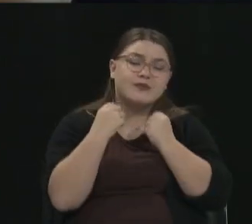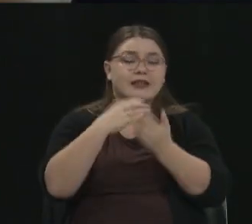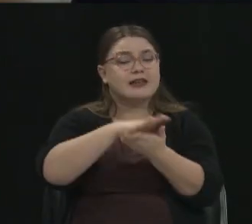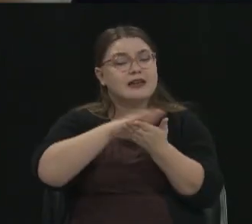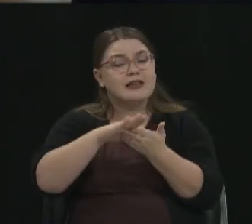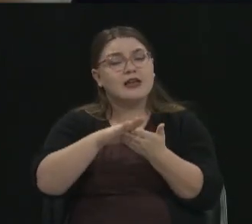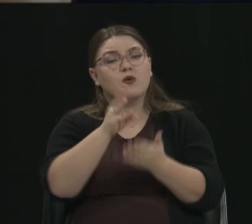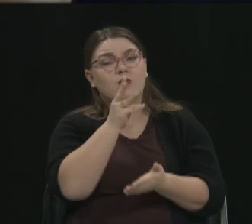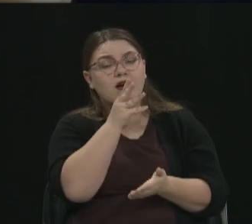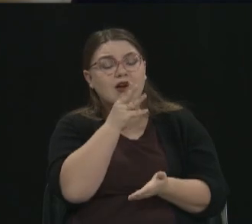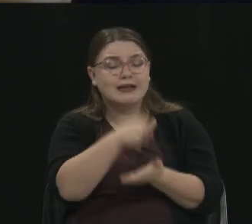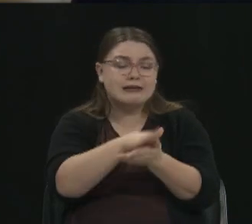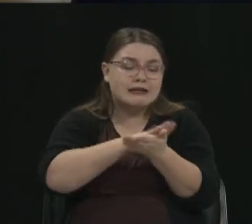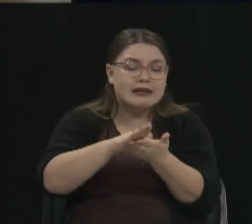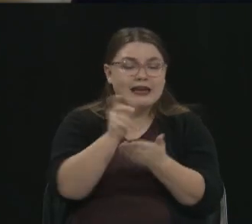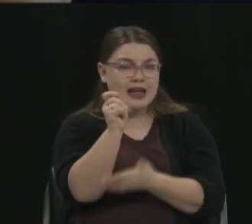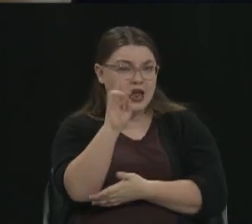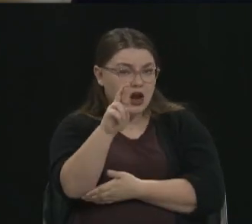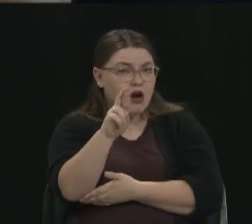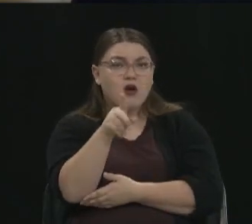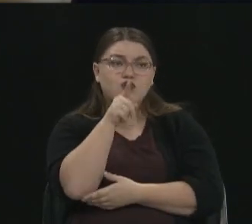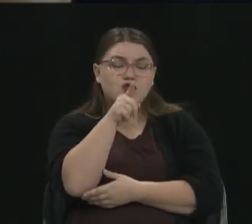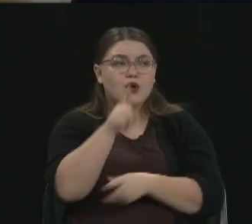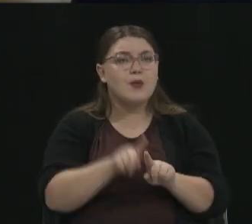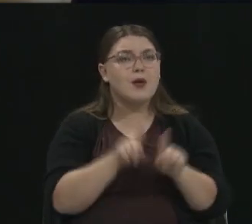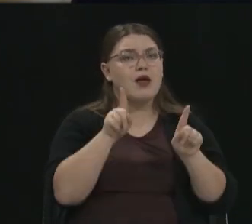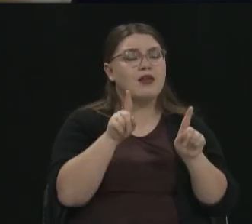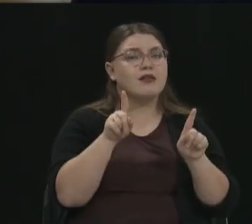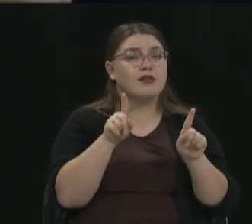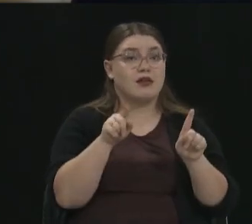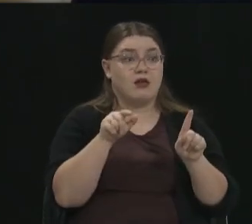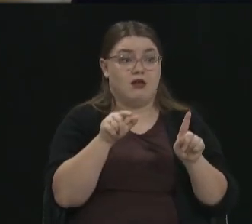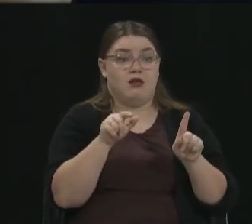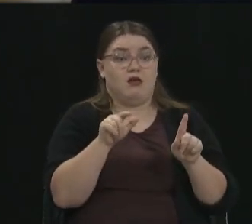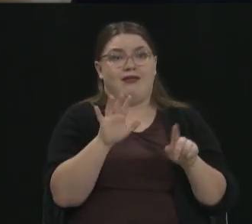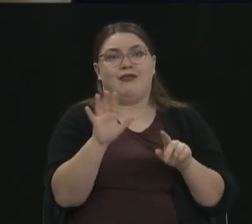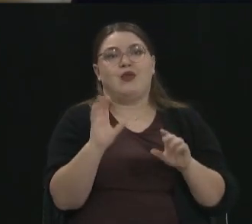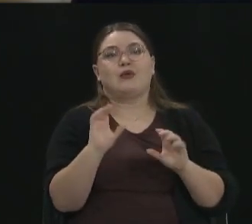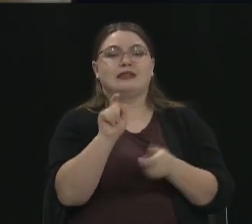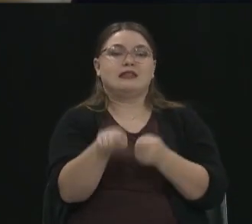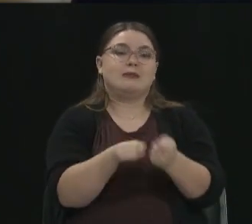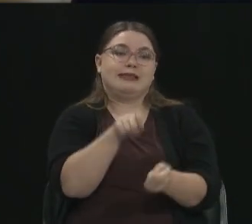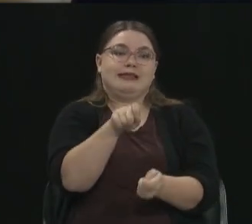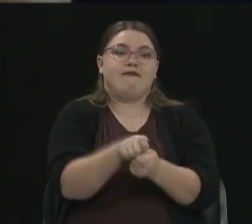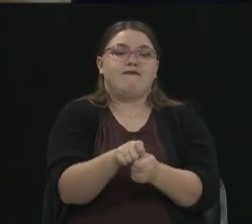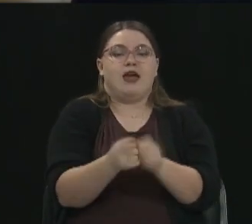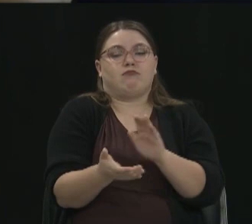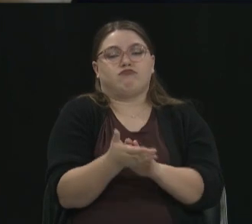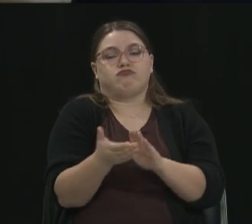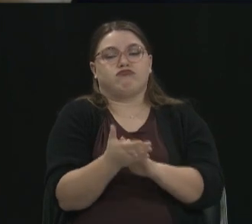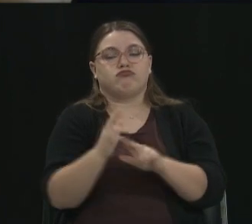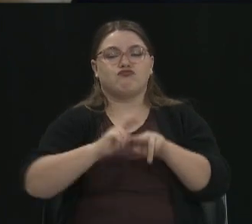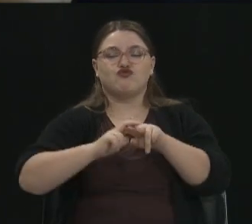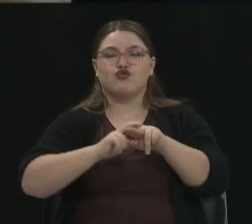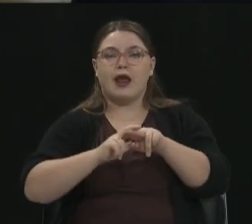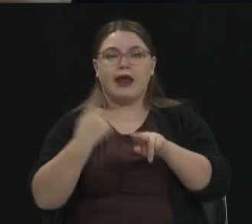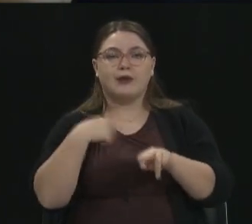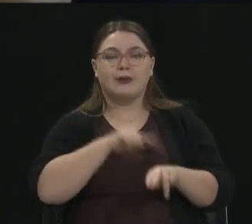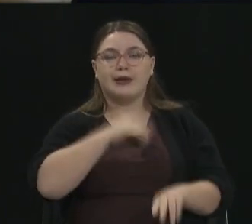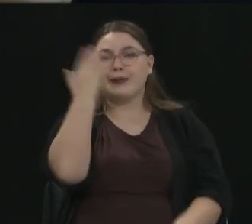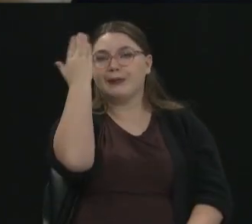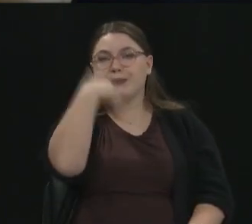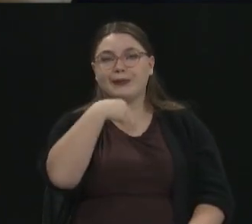from this, but exactly, those kinds of things would fly under the radar of most news coverage. And so it would